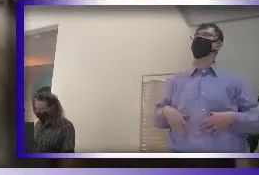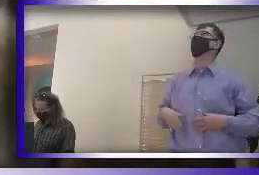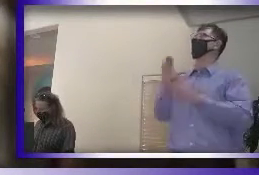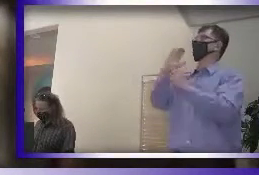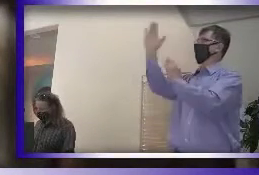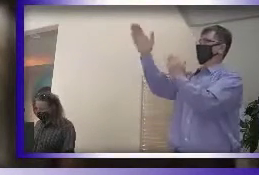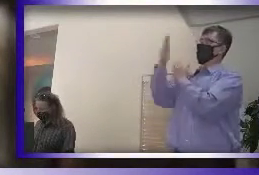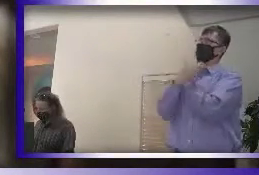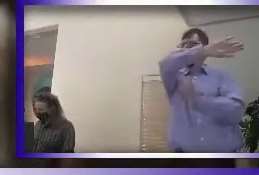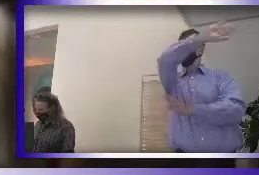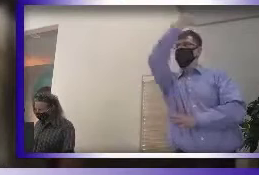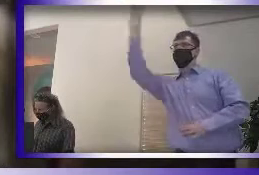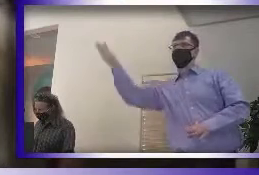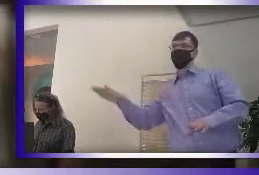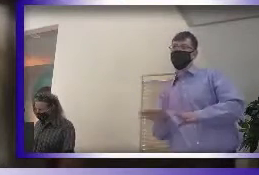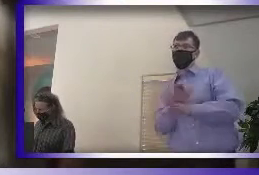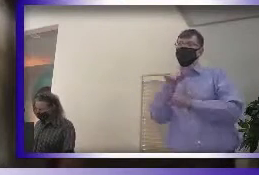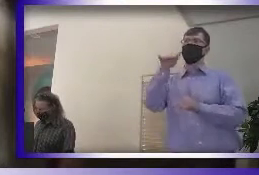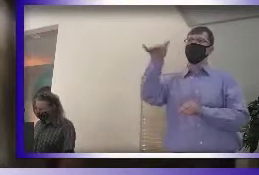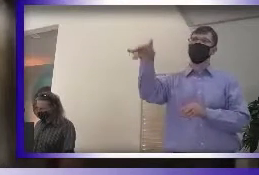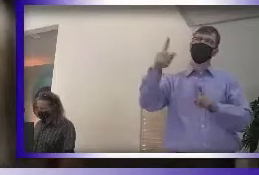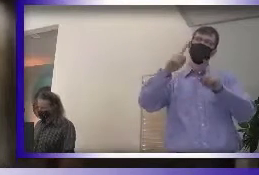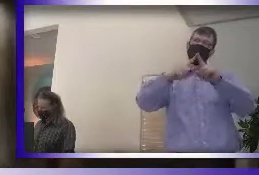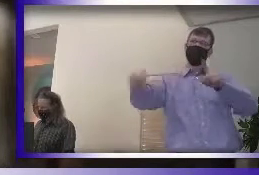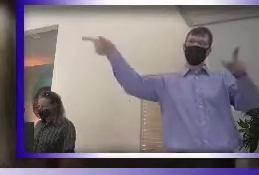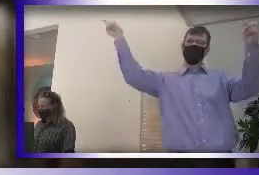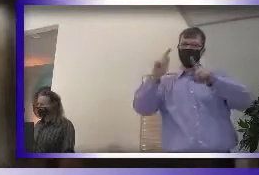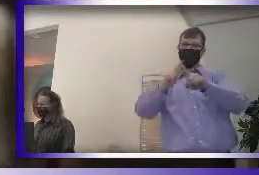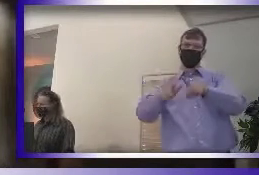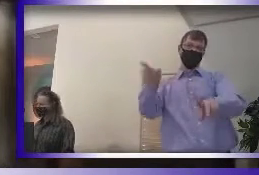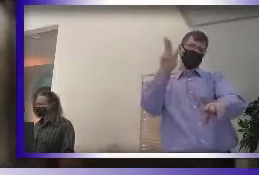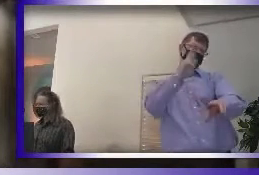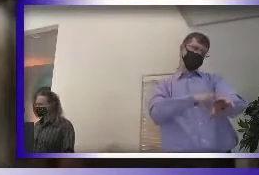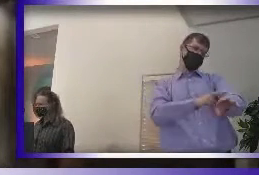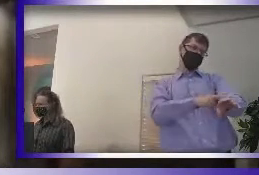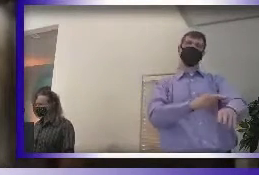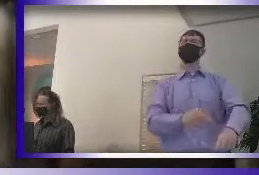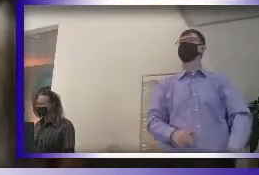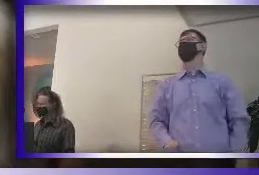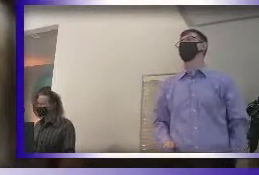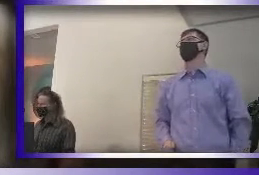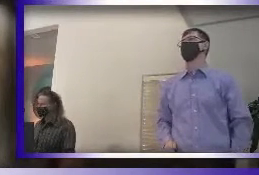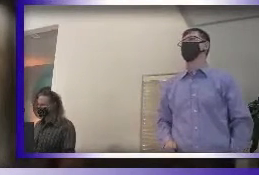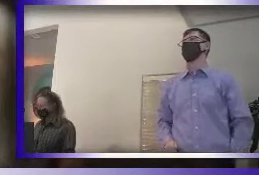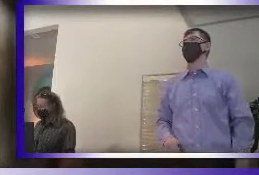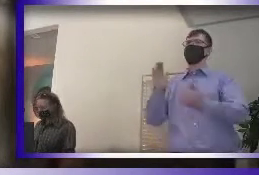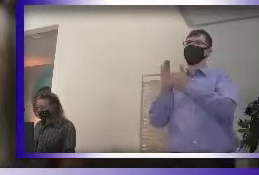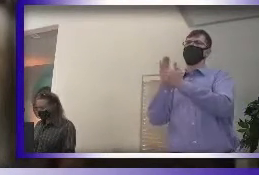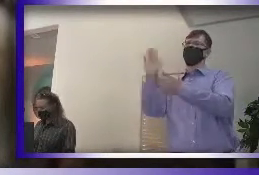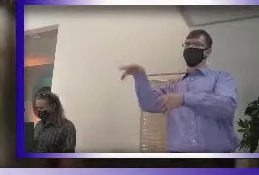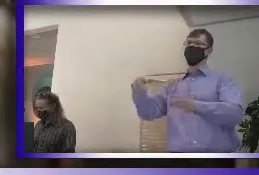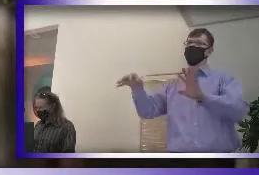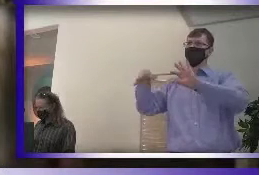It is the thing that allowed Jesus to raise the dead. It is the thing that allowed the Buddha to find